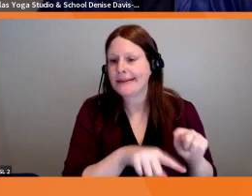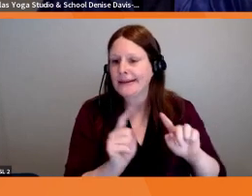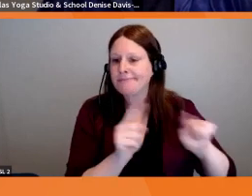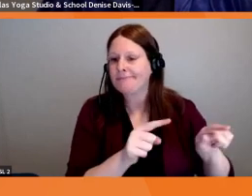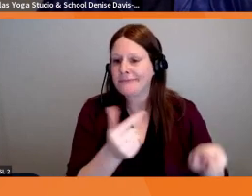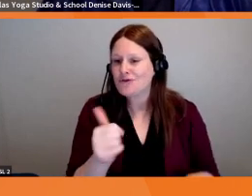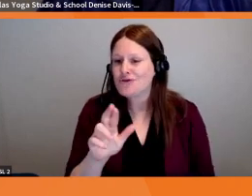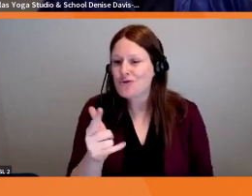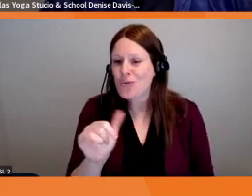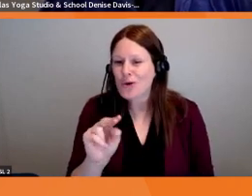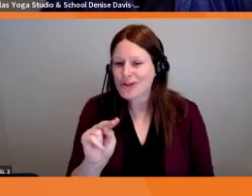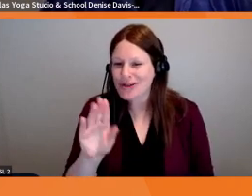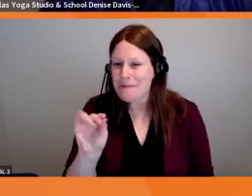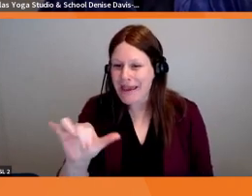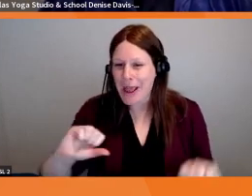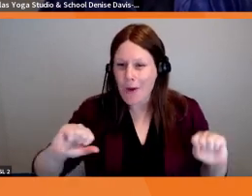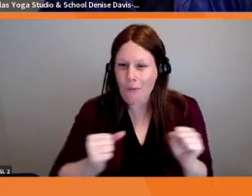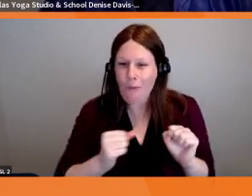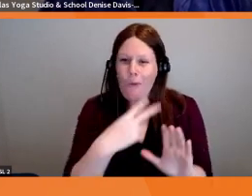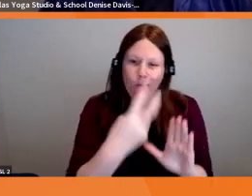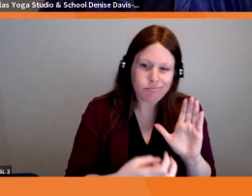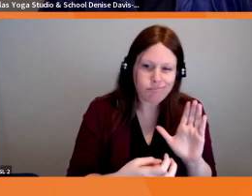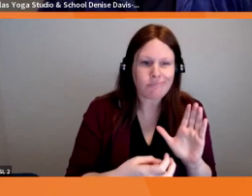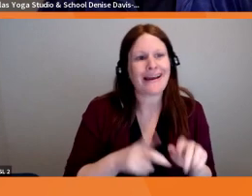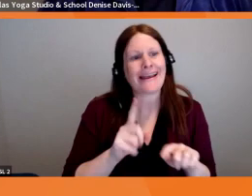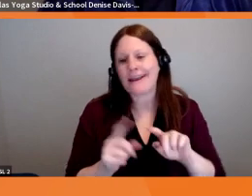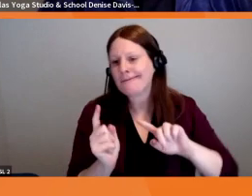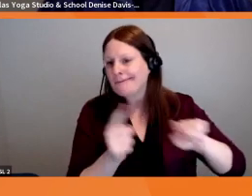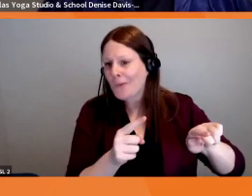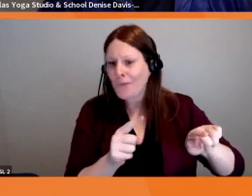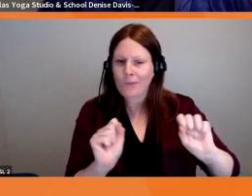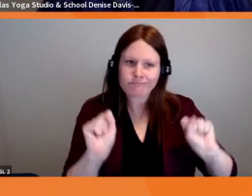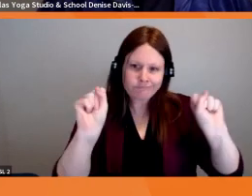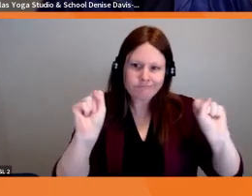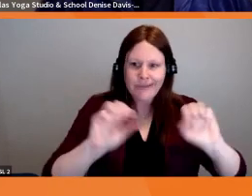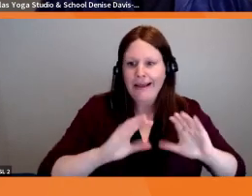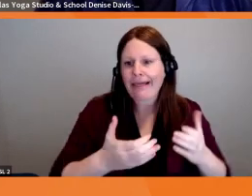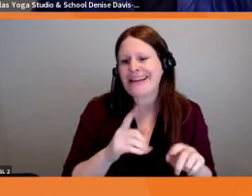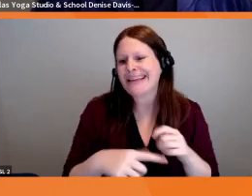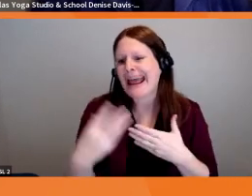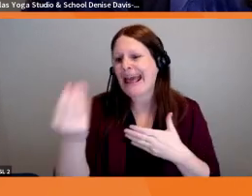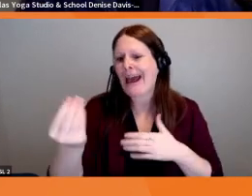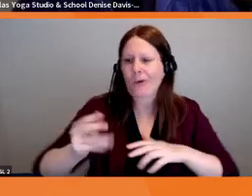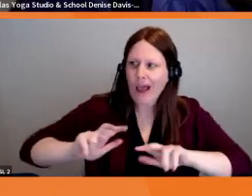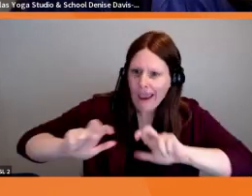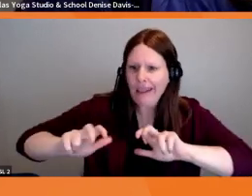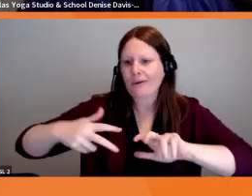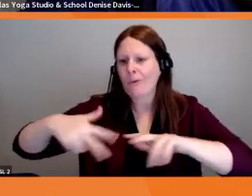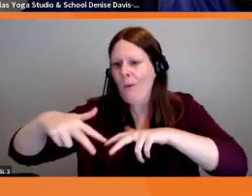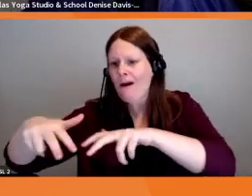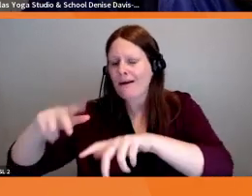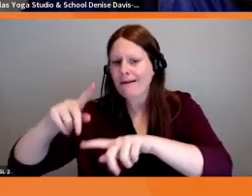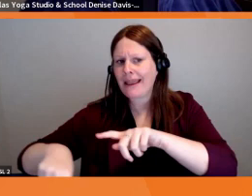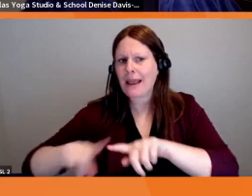get to even our yoga class or a fitness class or the trail as often as we might like to? There are some things that we